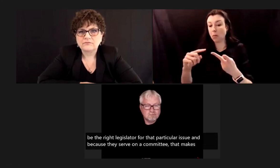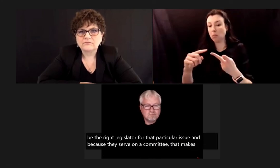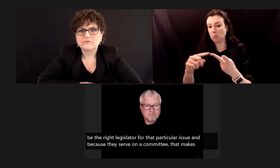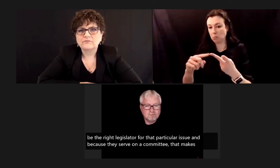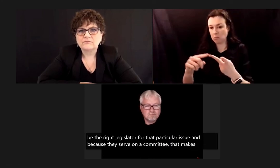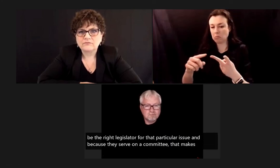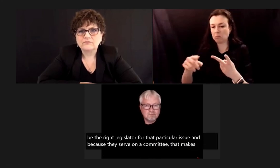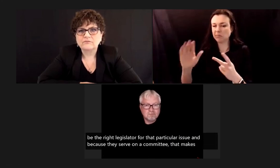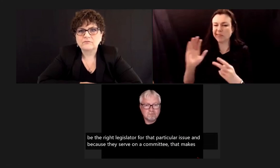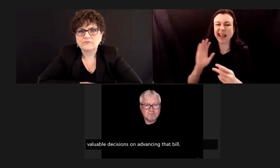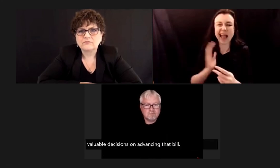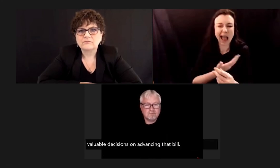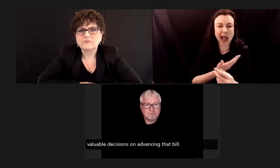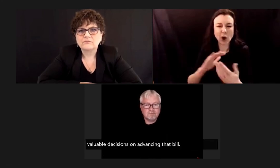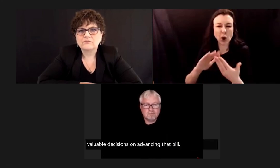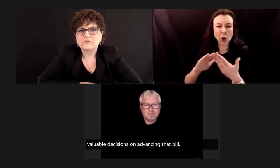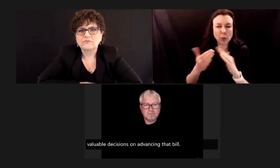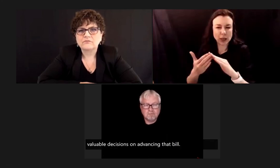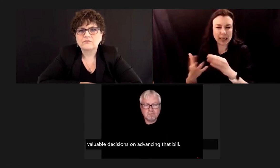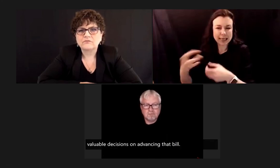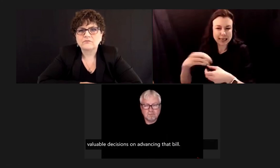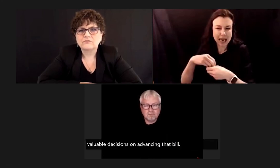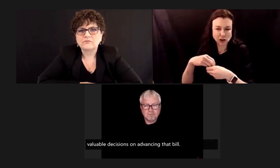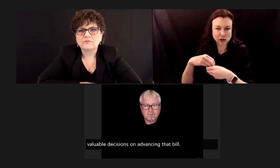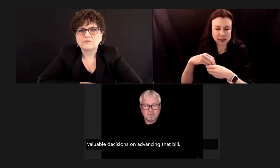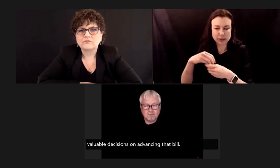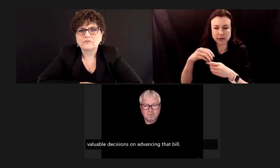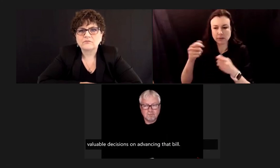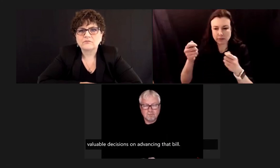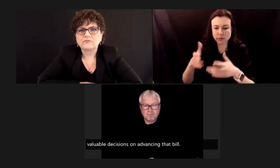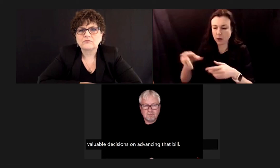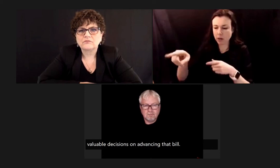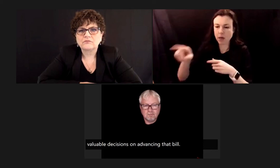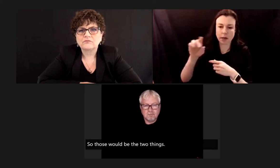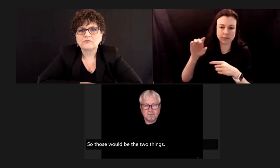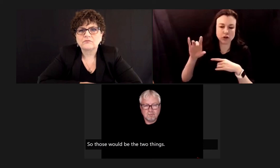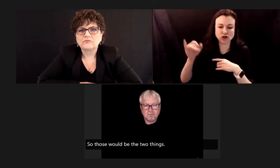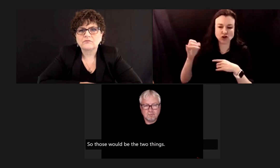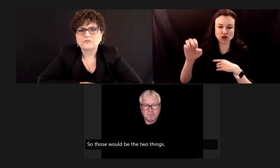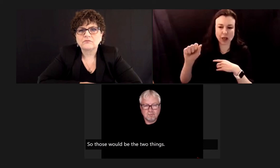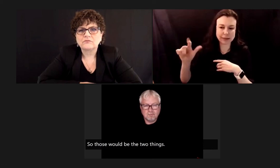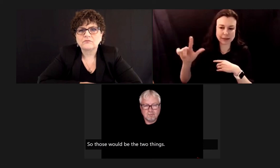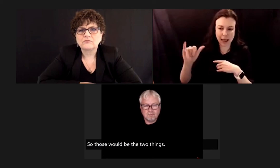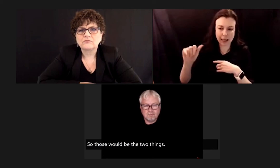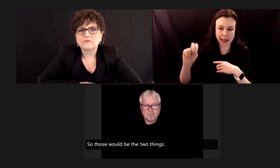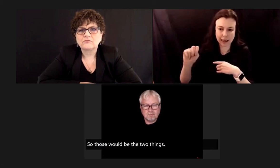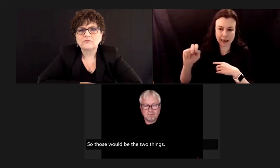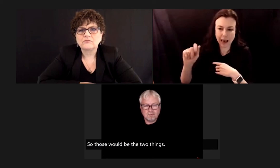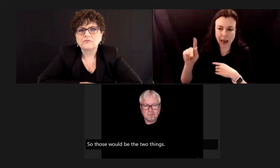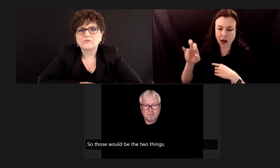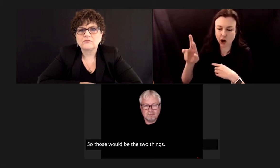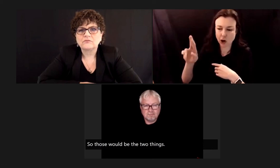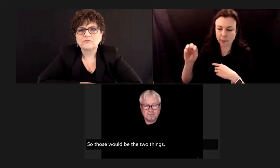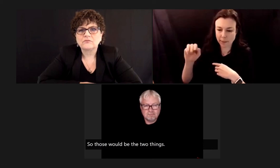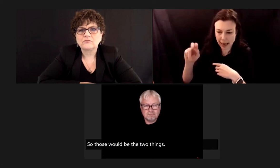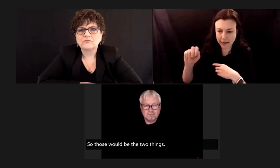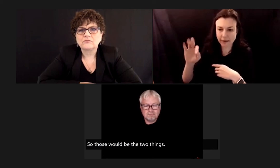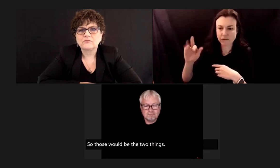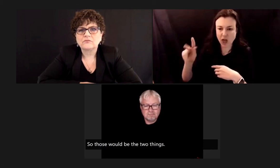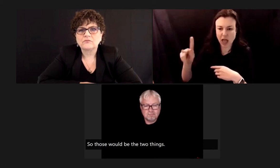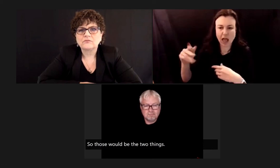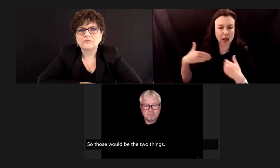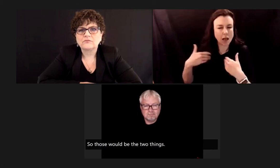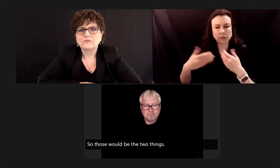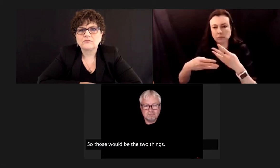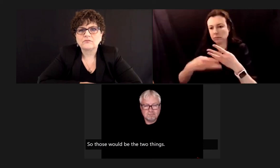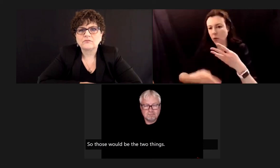those would be the two things. Regarding our community engagement director, and again, Jessalyn